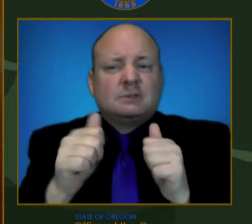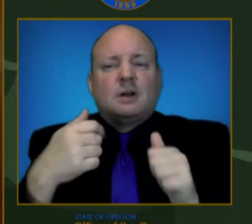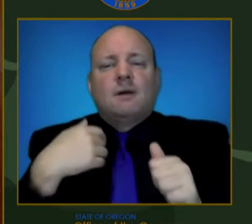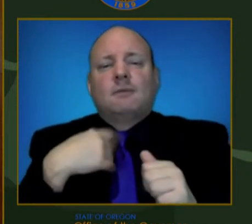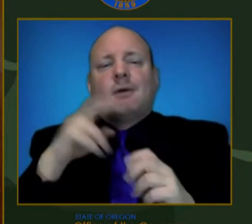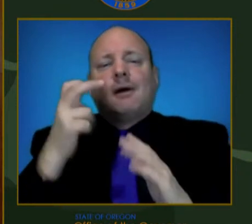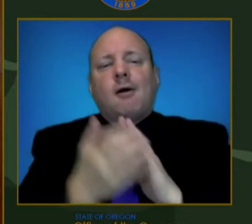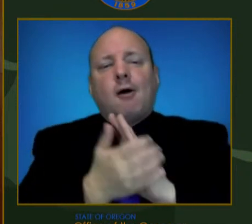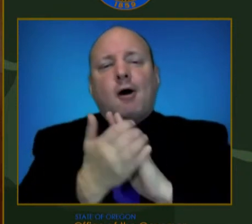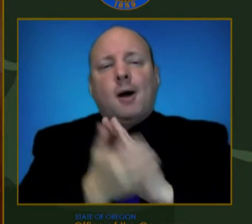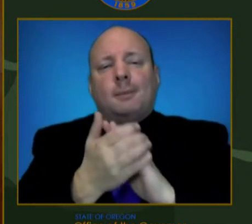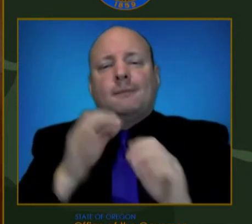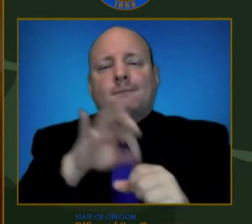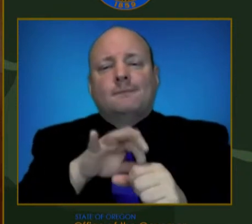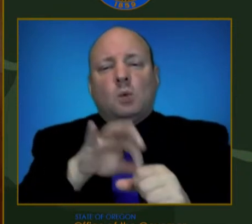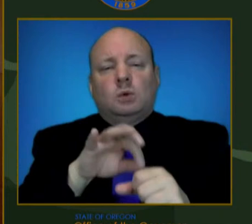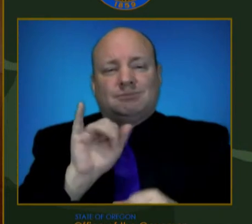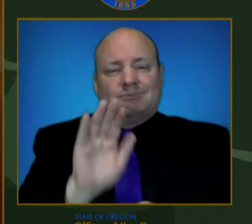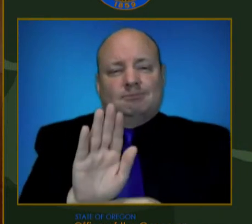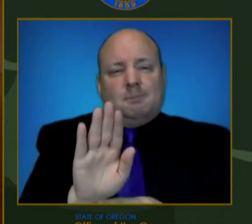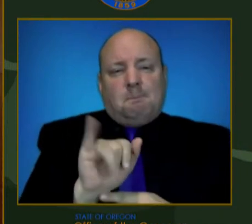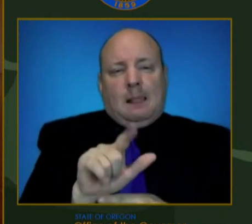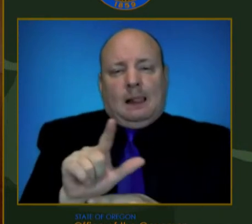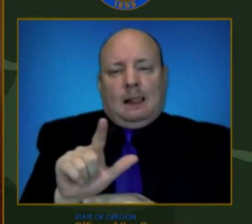of voter access for the country.